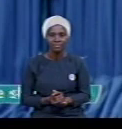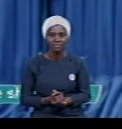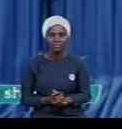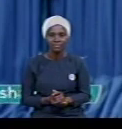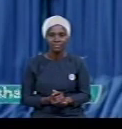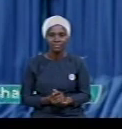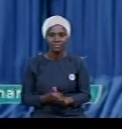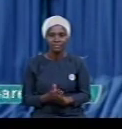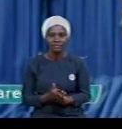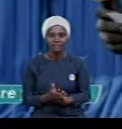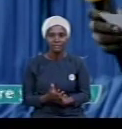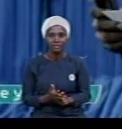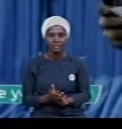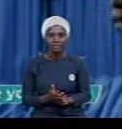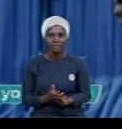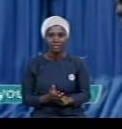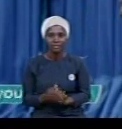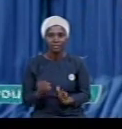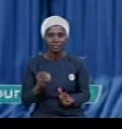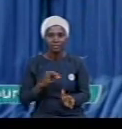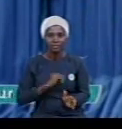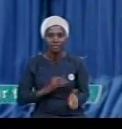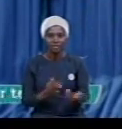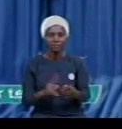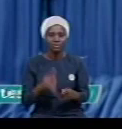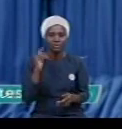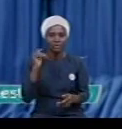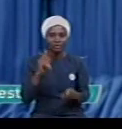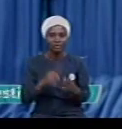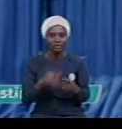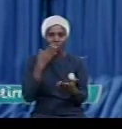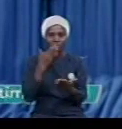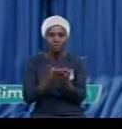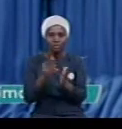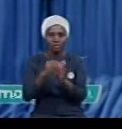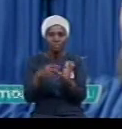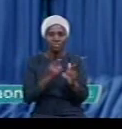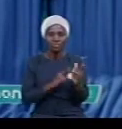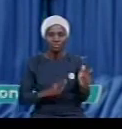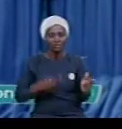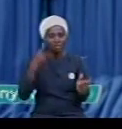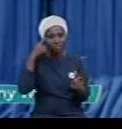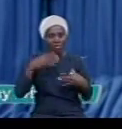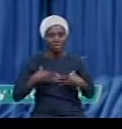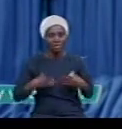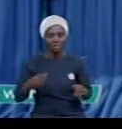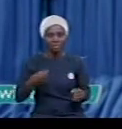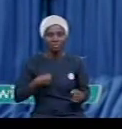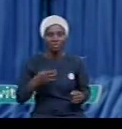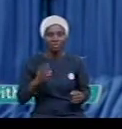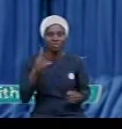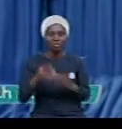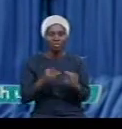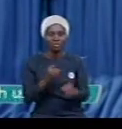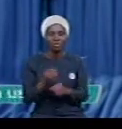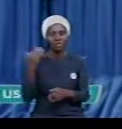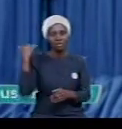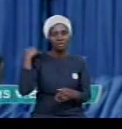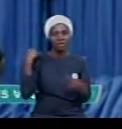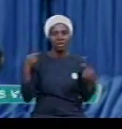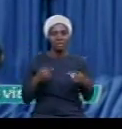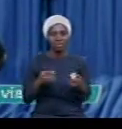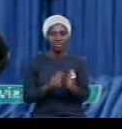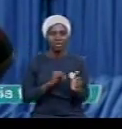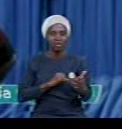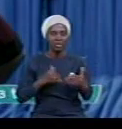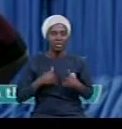Ibarapa region. So I want to testify to the goodness of the Lord for healing me of this 3 year back ache that I've been having